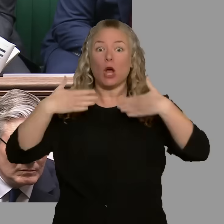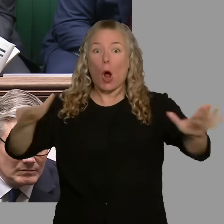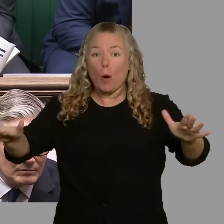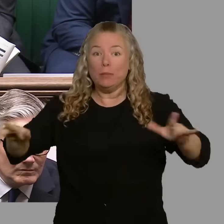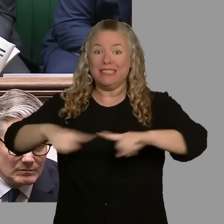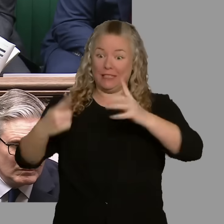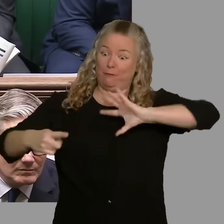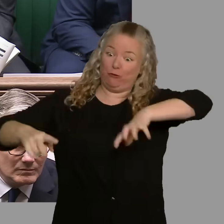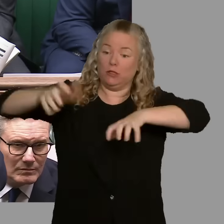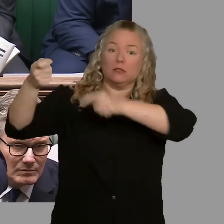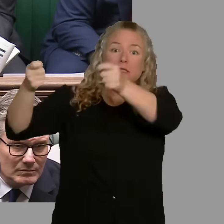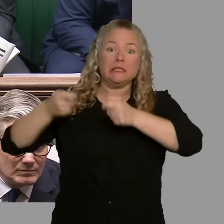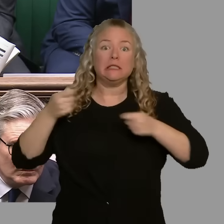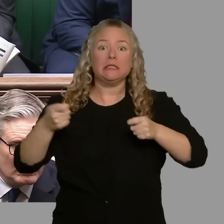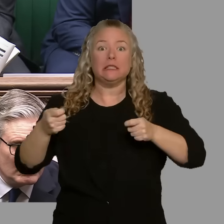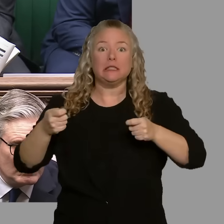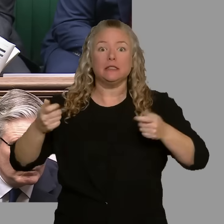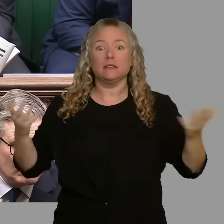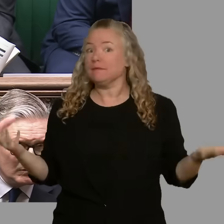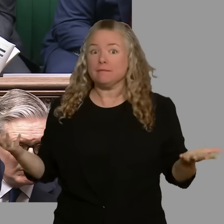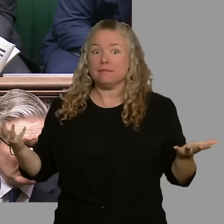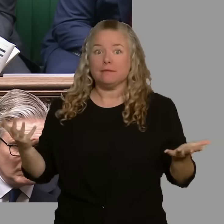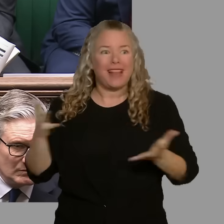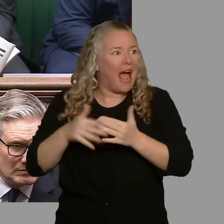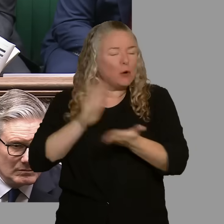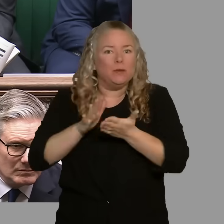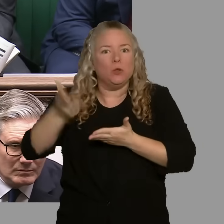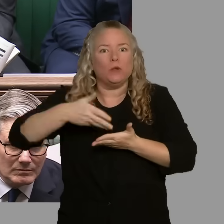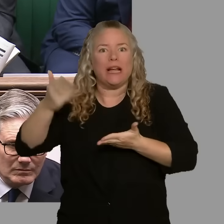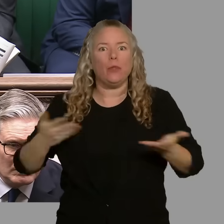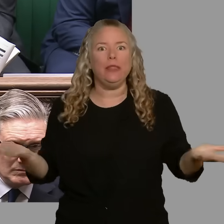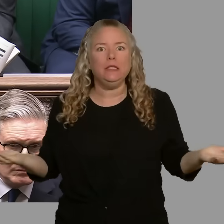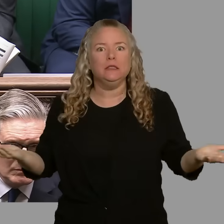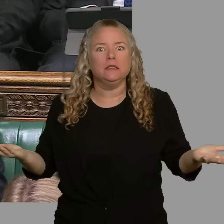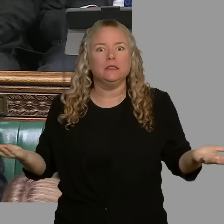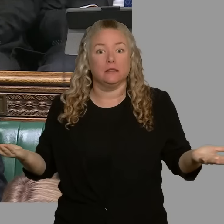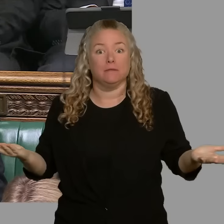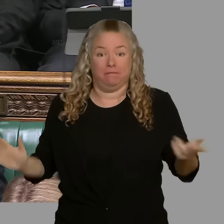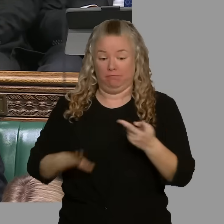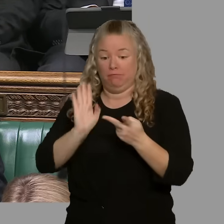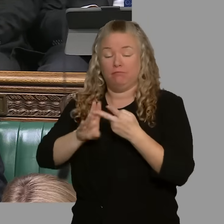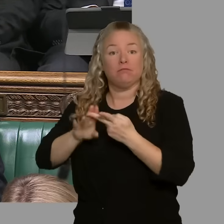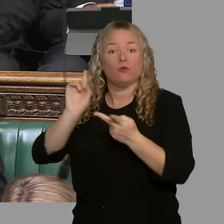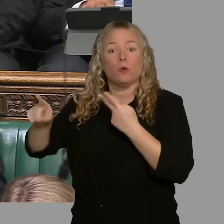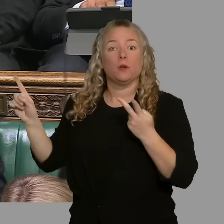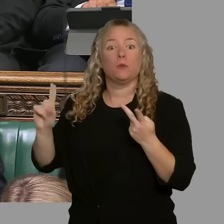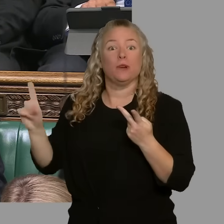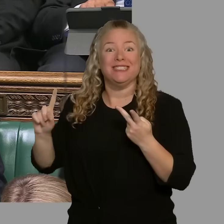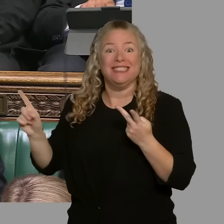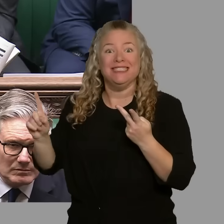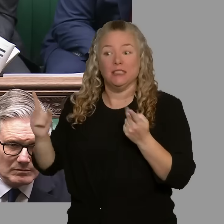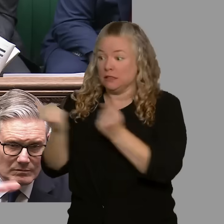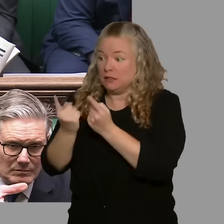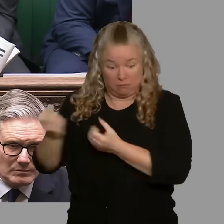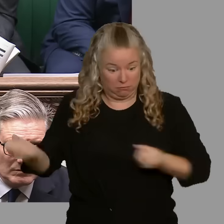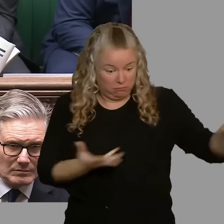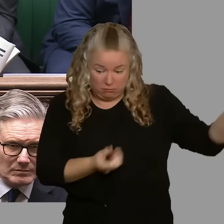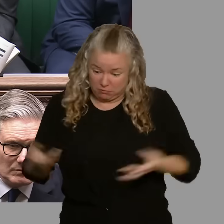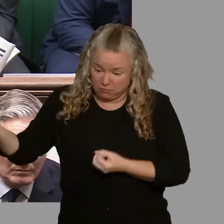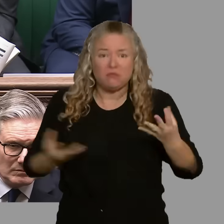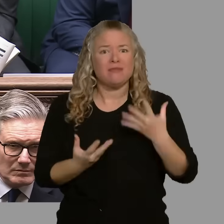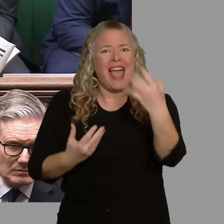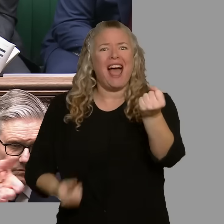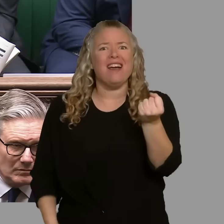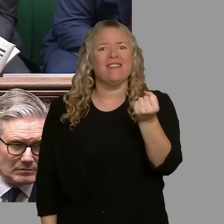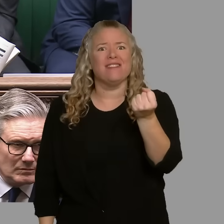goods are moving. And if you look at the evidence, the Northern Ireland economy in the second quarter grew by 2%. That is